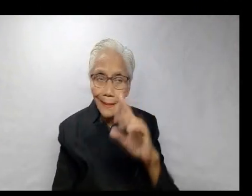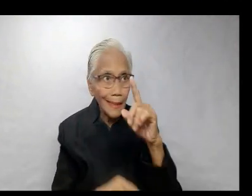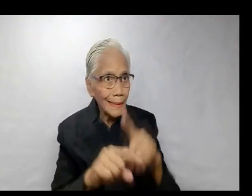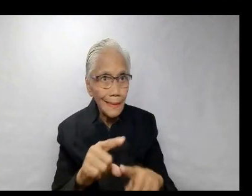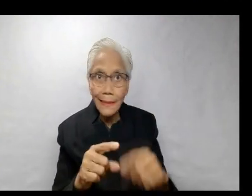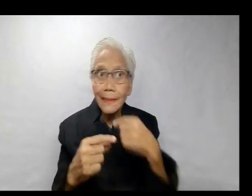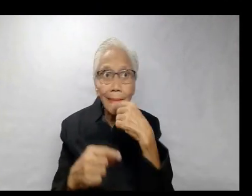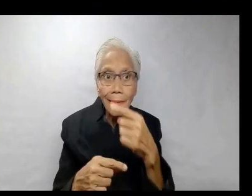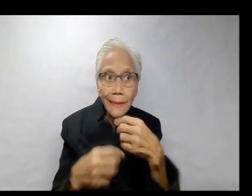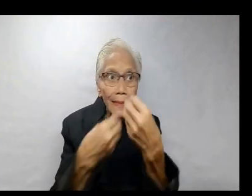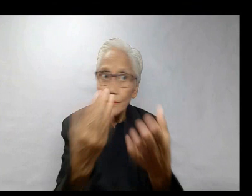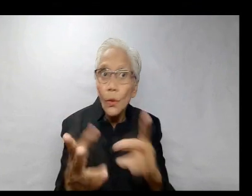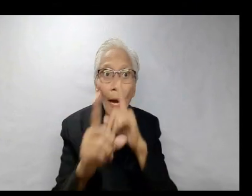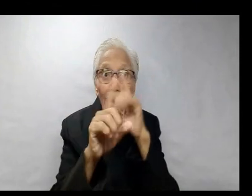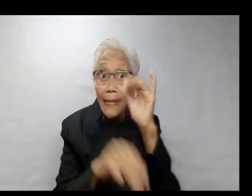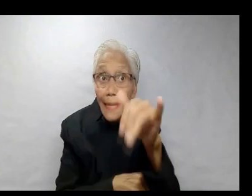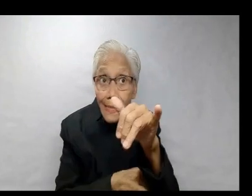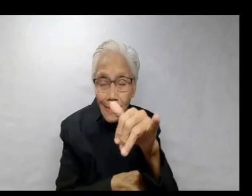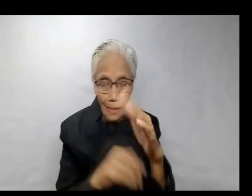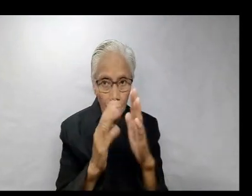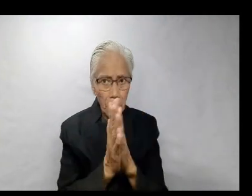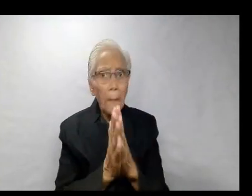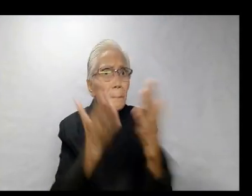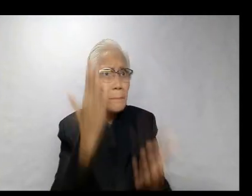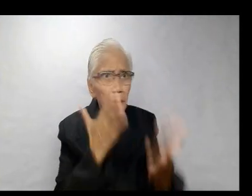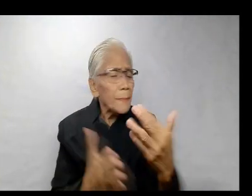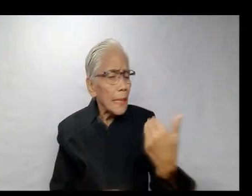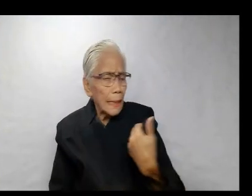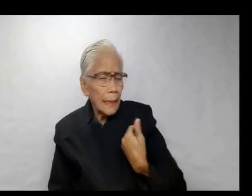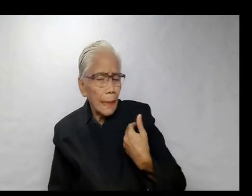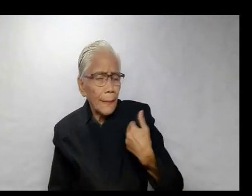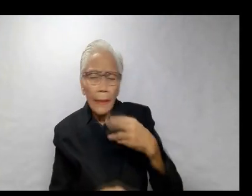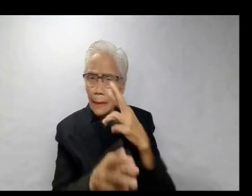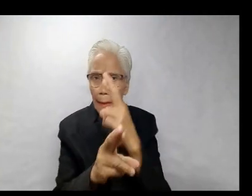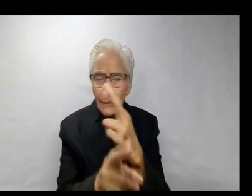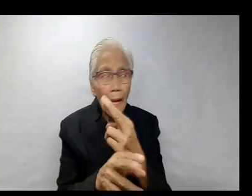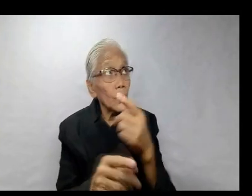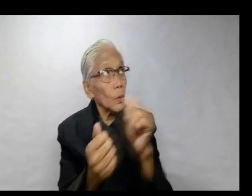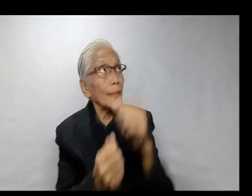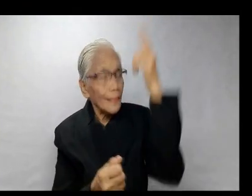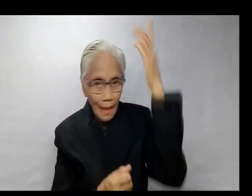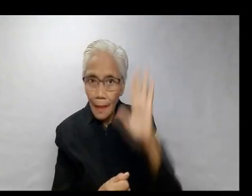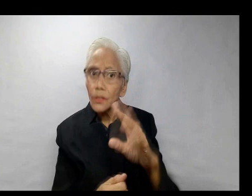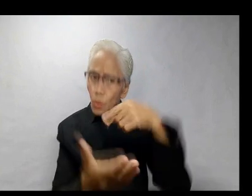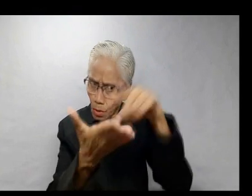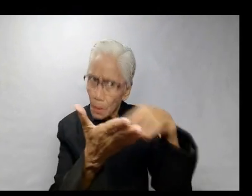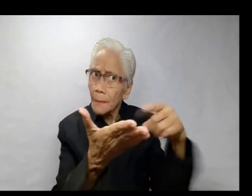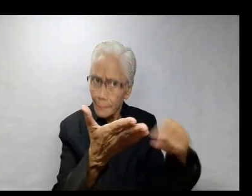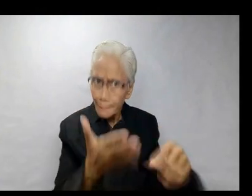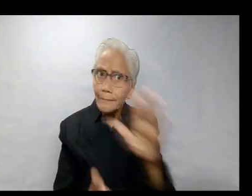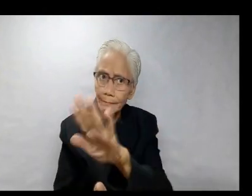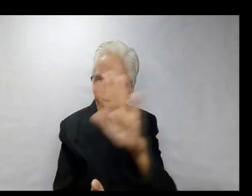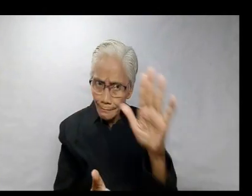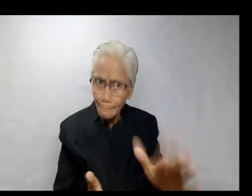to give you a yes for your prayers, it probably means that you are not yet right with God. So check your